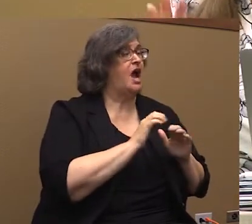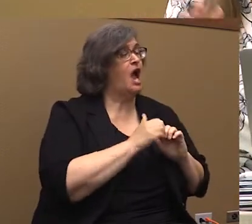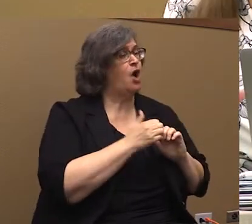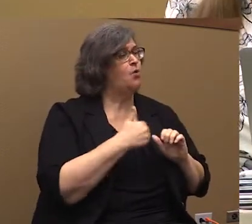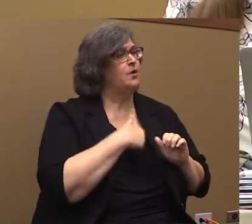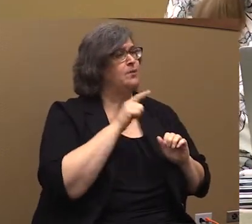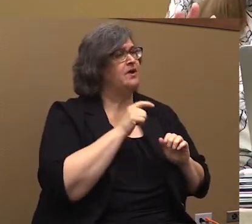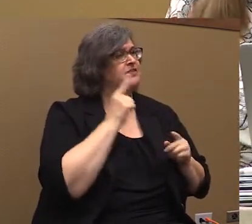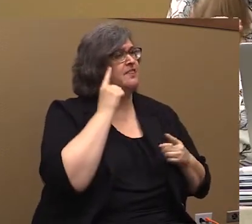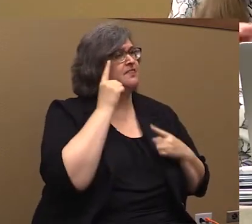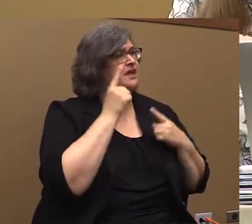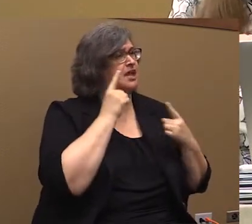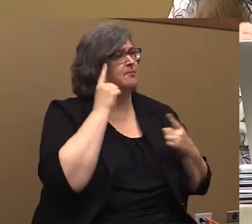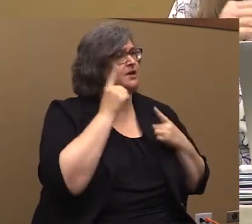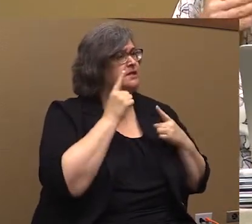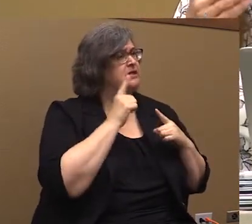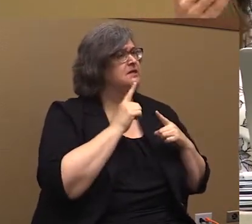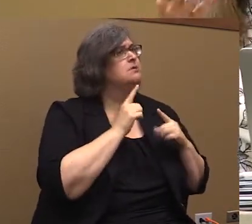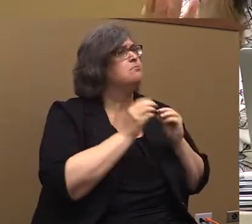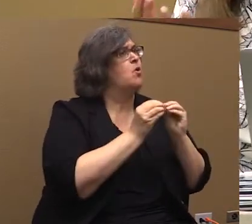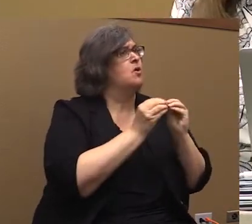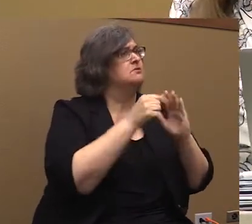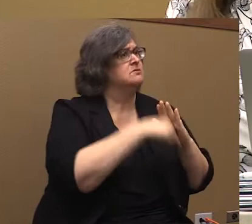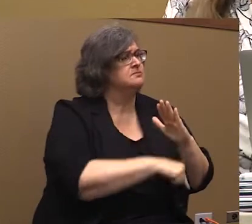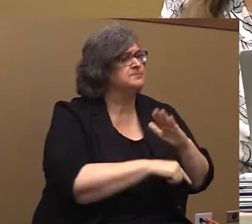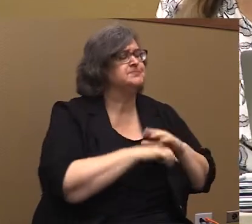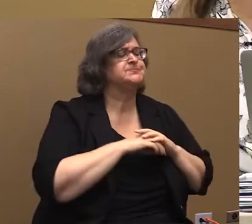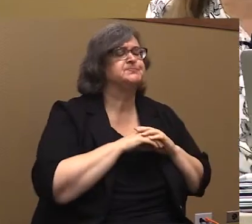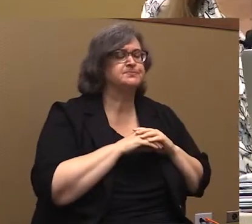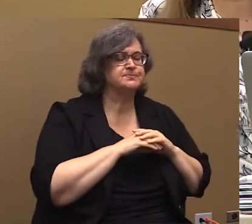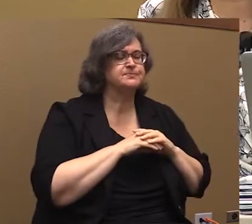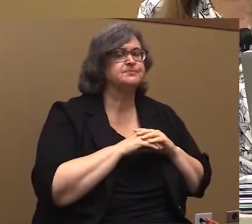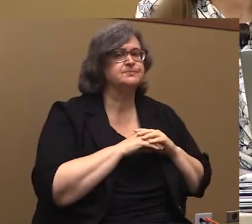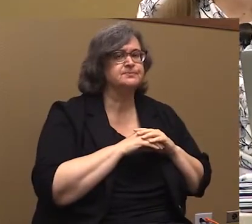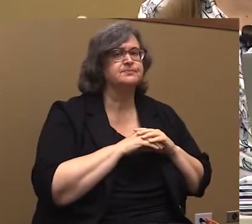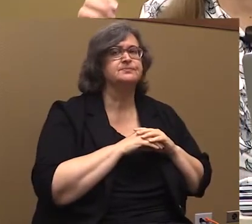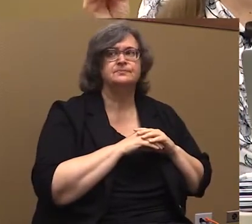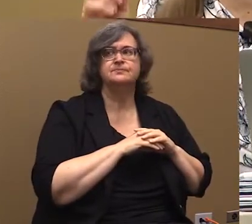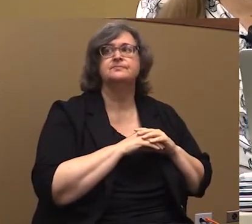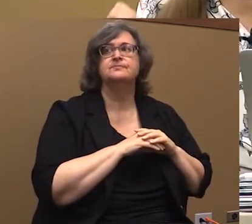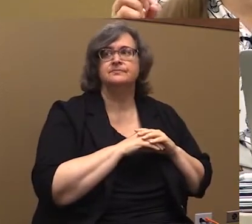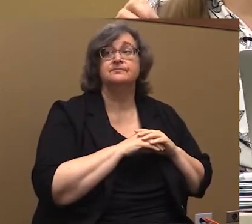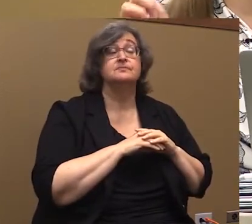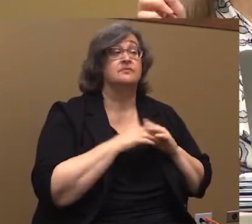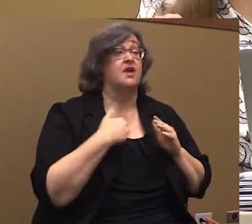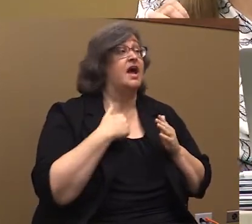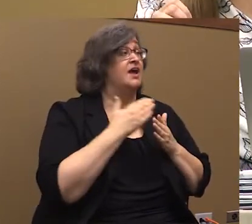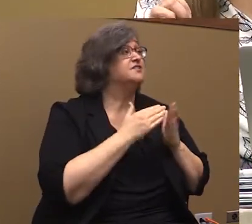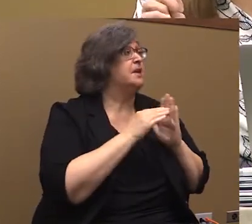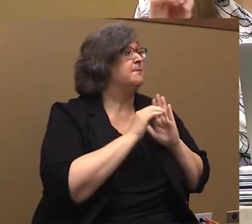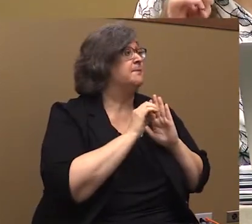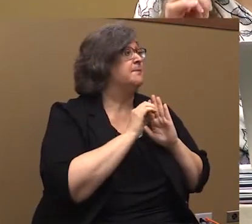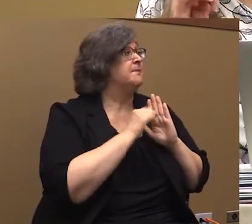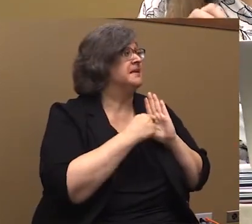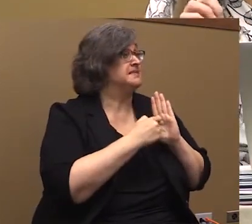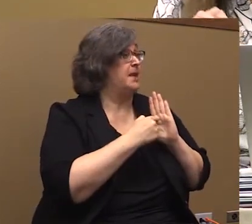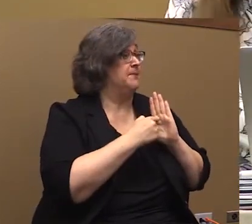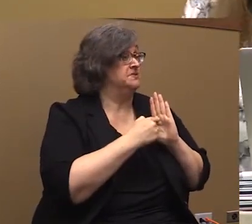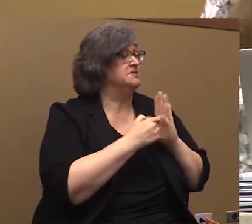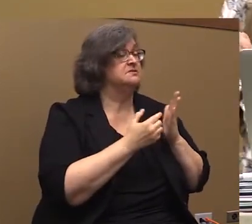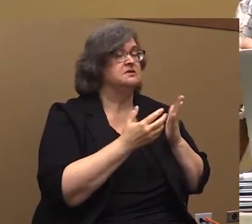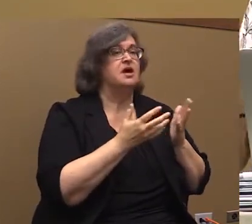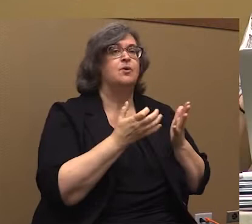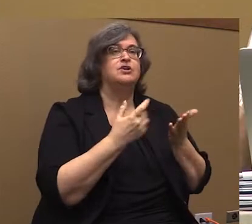their language development. But I'm going to show you in a unique way how we maybe have to think about this a little